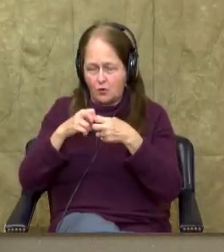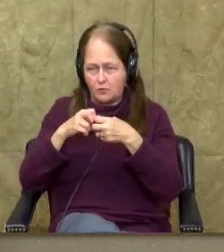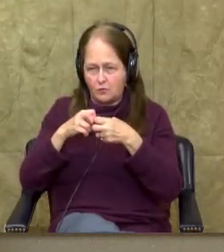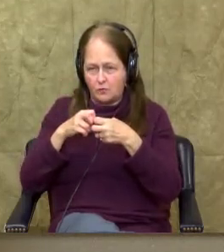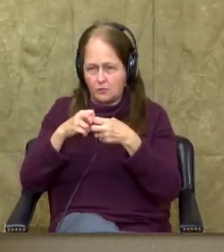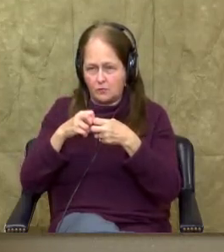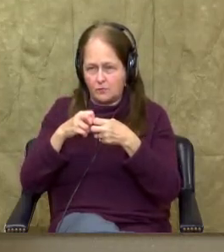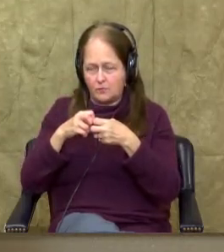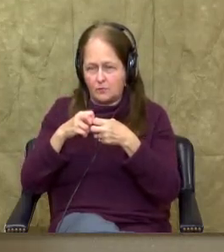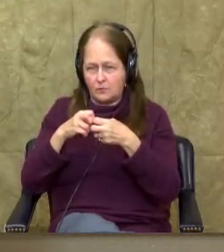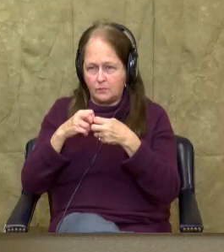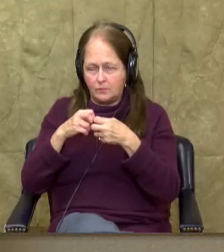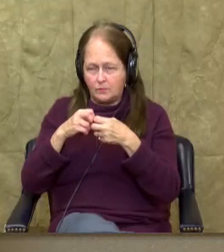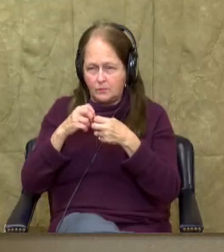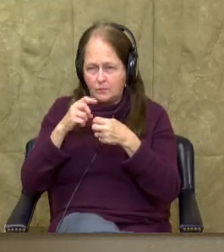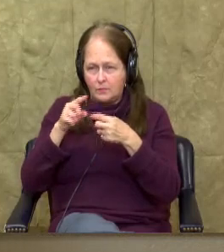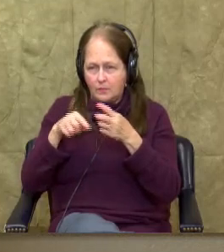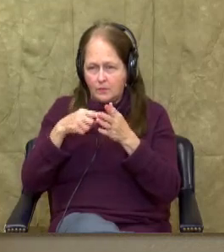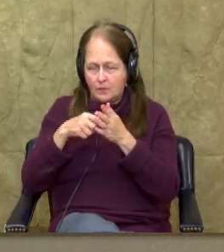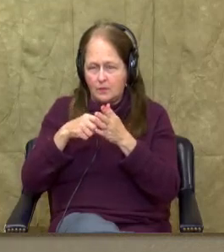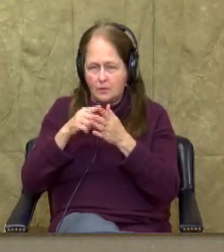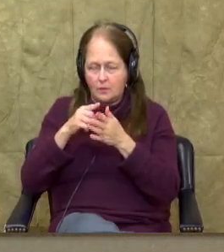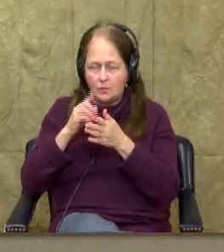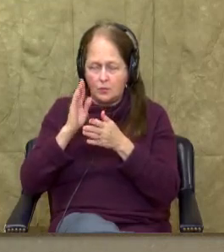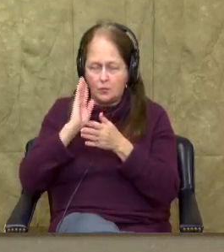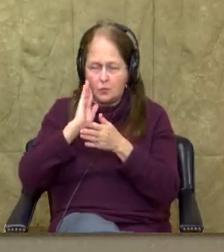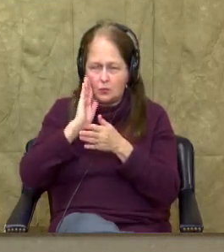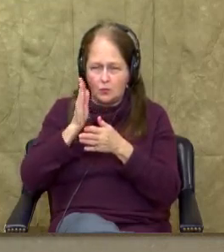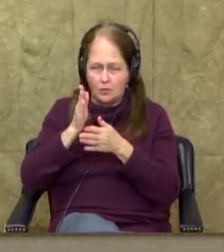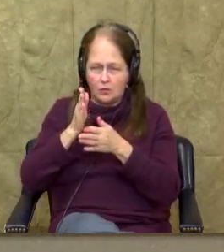along. So this one is